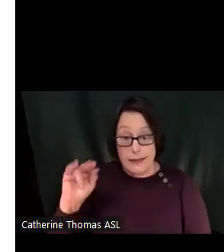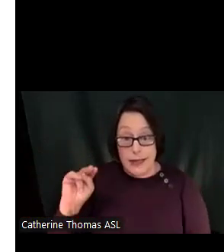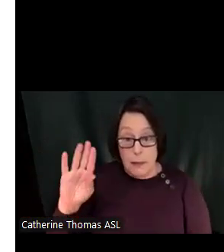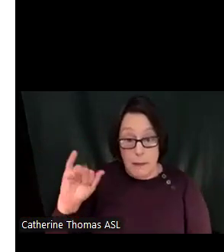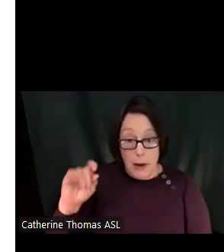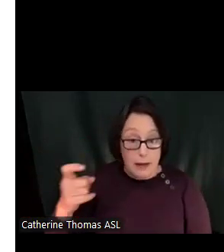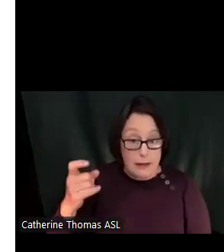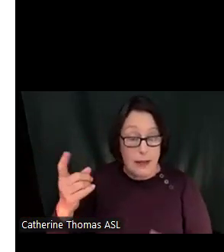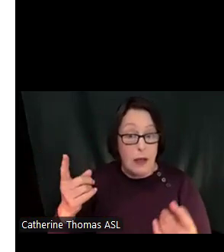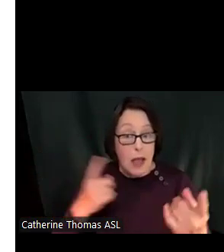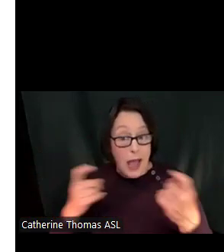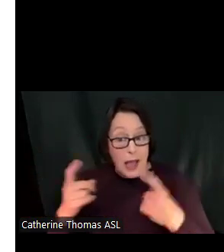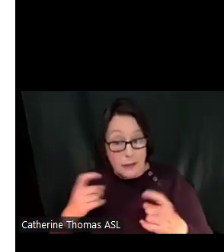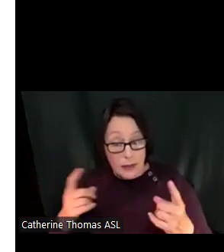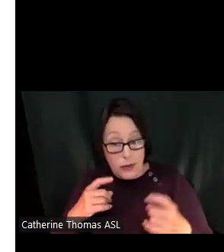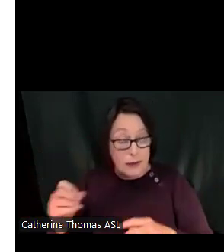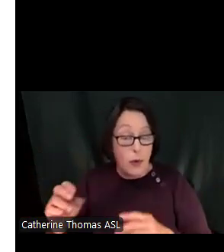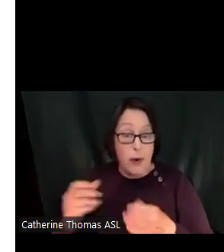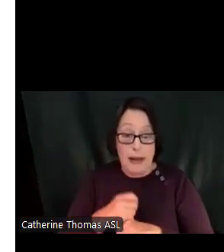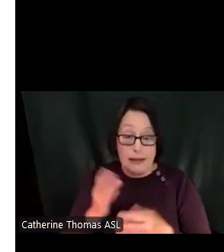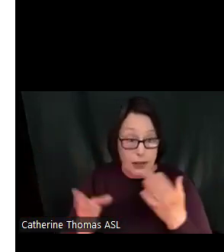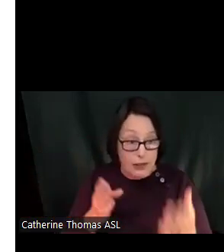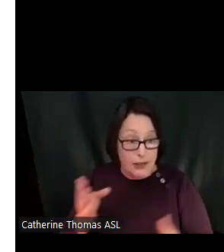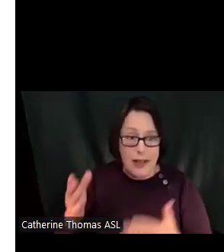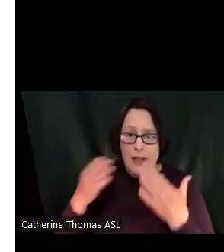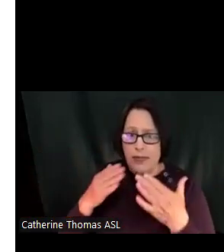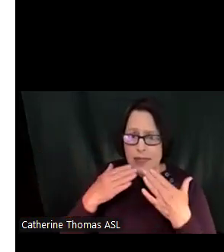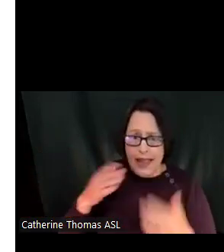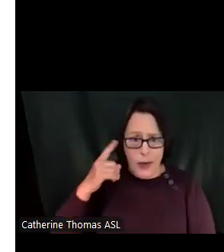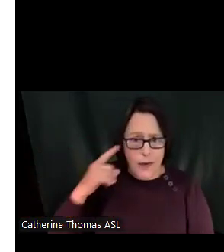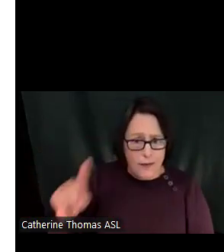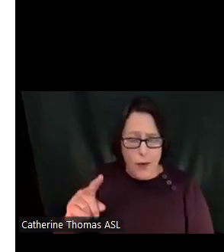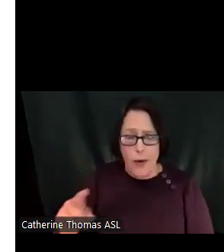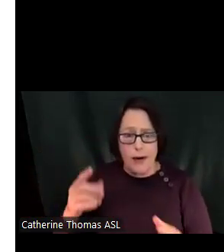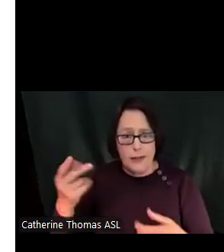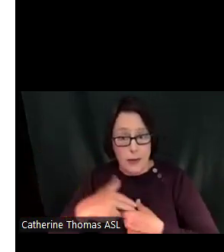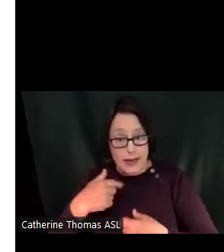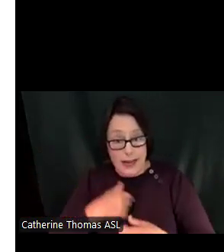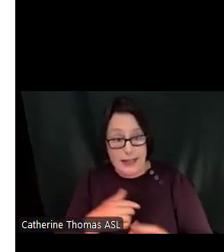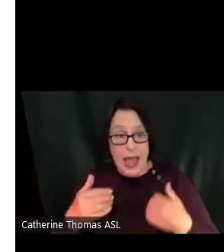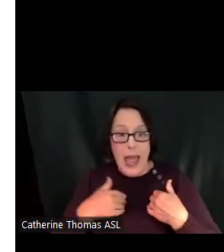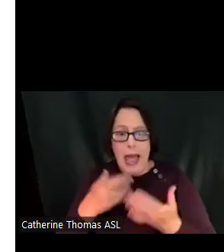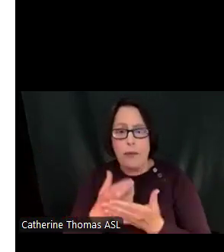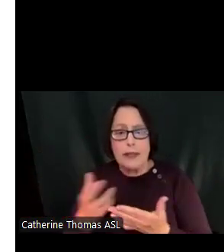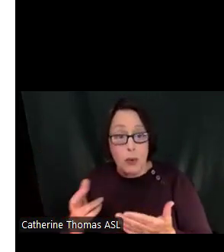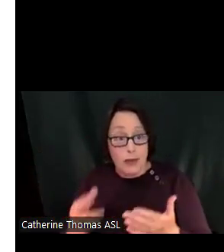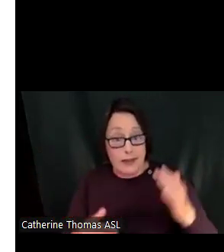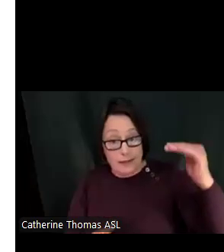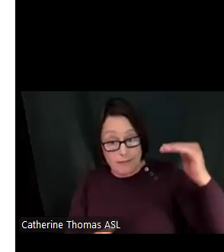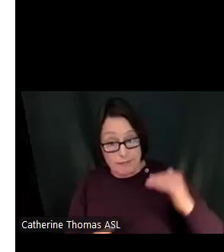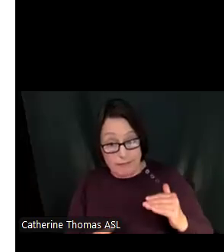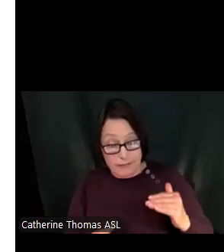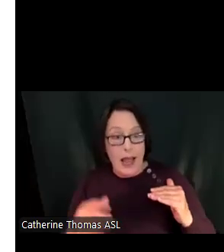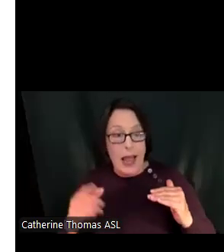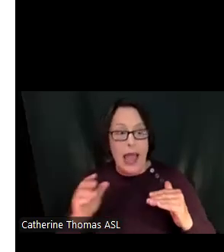Thank you for joining me today. We will make sure we have all the below resources linked in the chat. Our program supervisor, Jennifer Price,